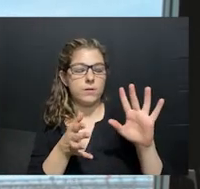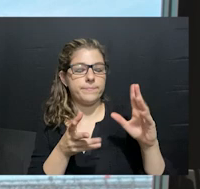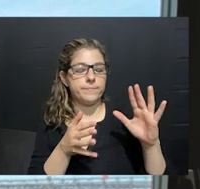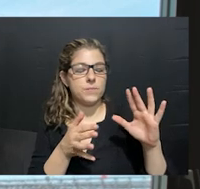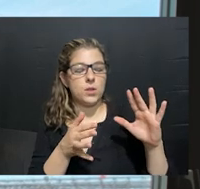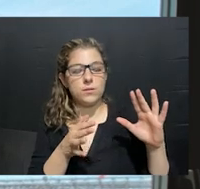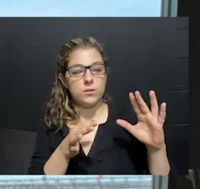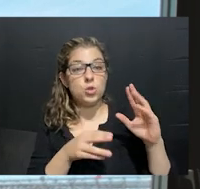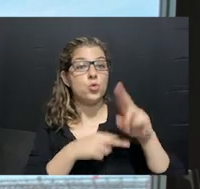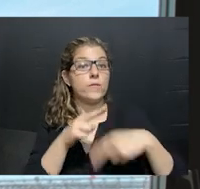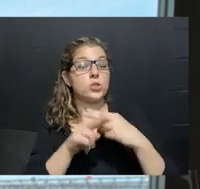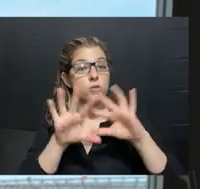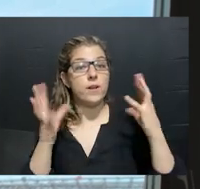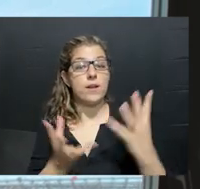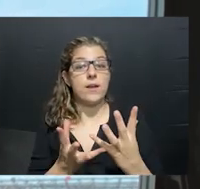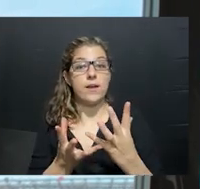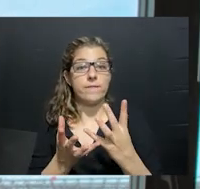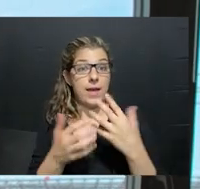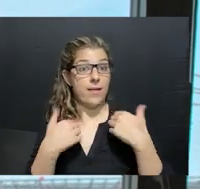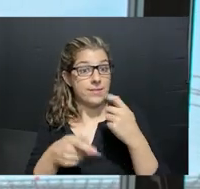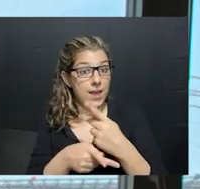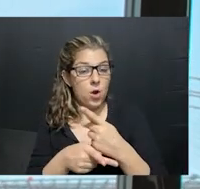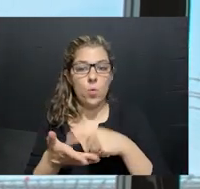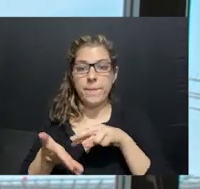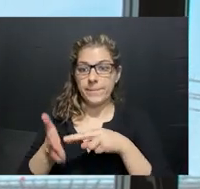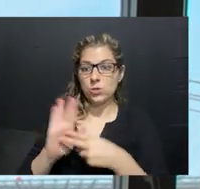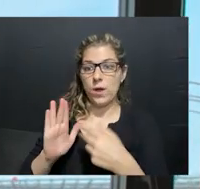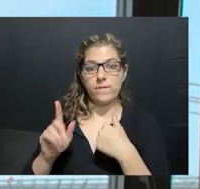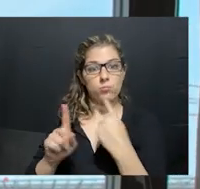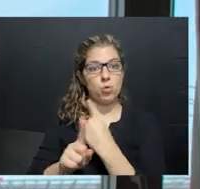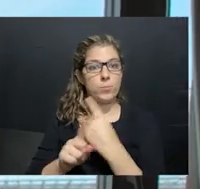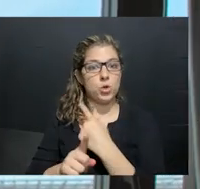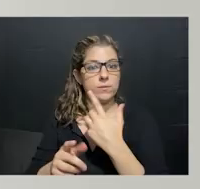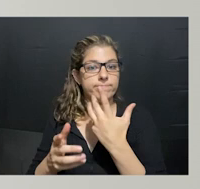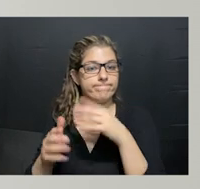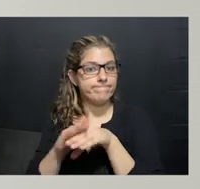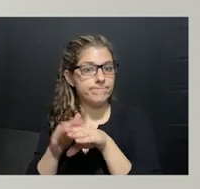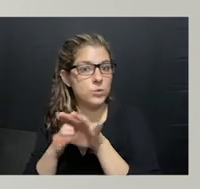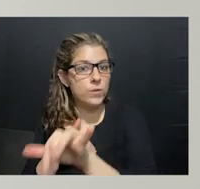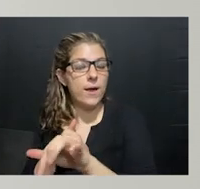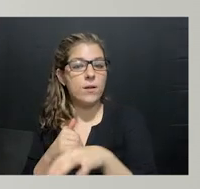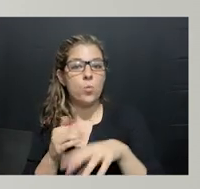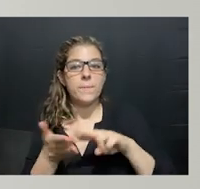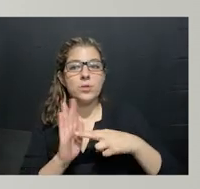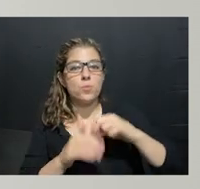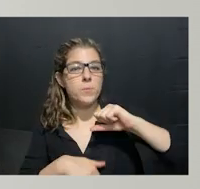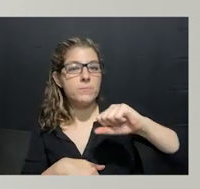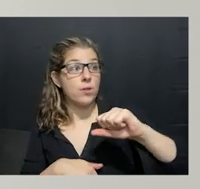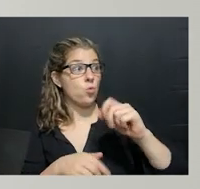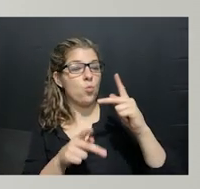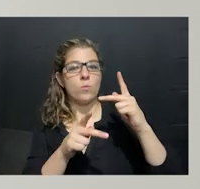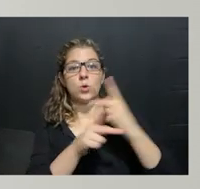of healthcare, on what it means to have proper exercise of the franchise in this country, on what it means to push back from the